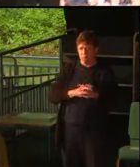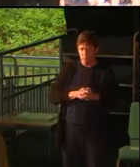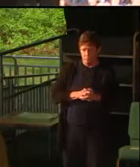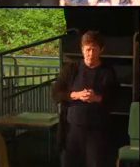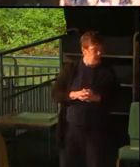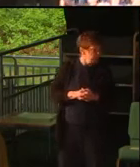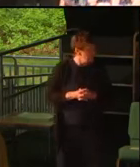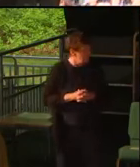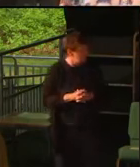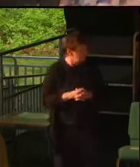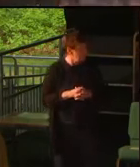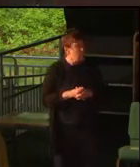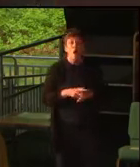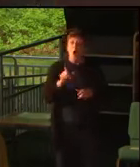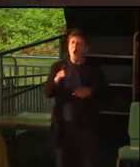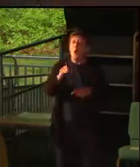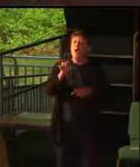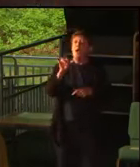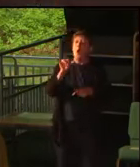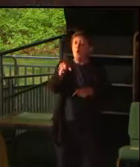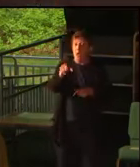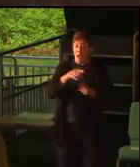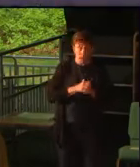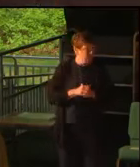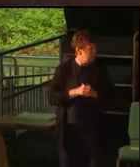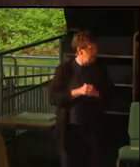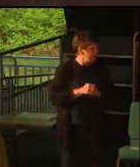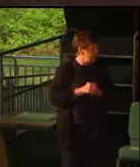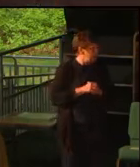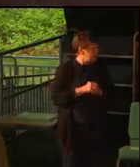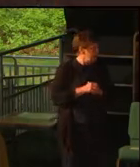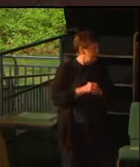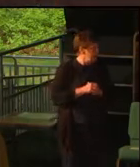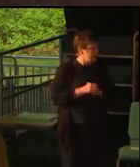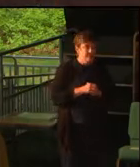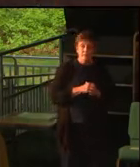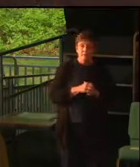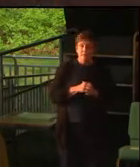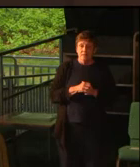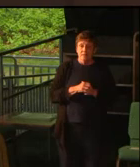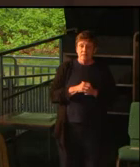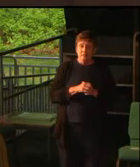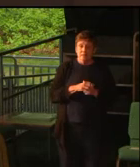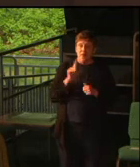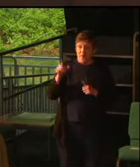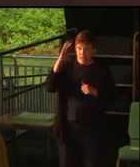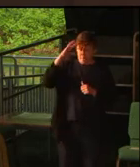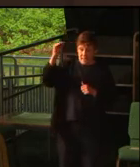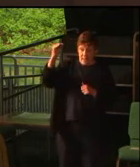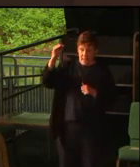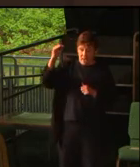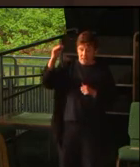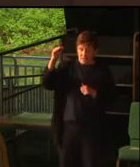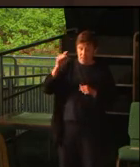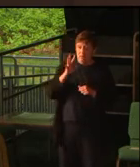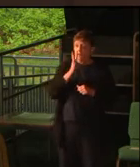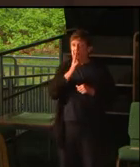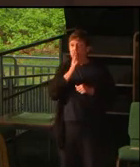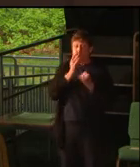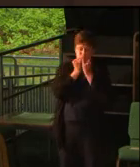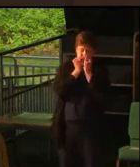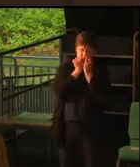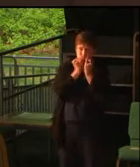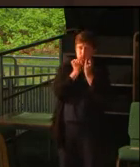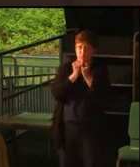And oh yeah, that insane, that crazy man feeding pigeons in the park, talking to himself, that